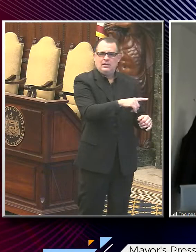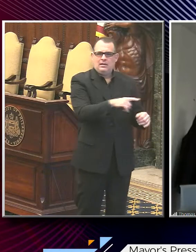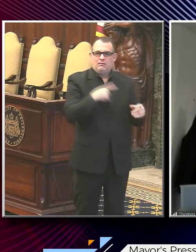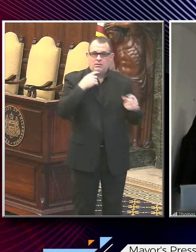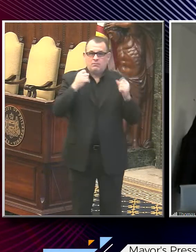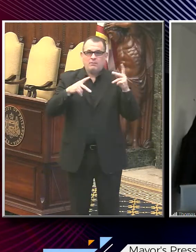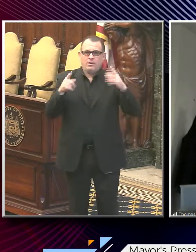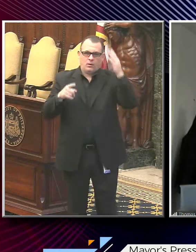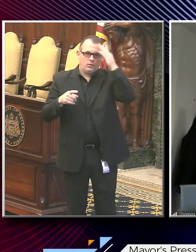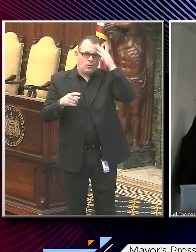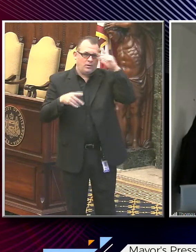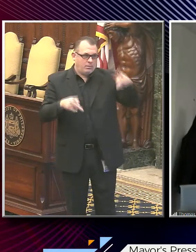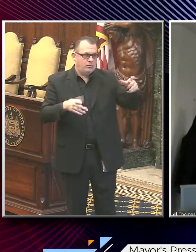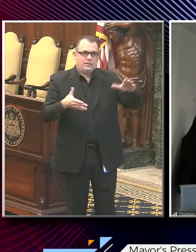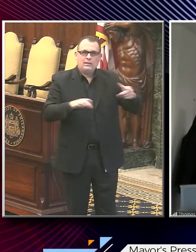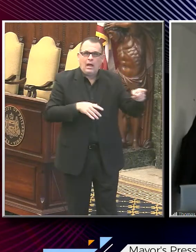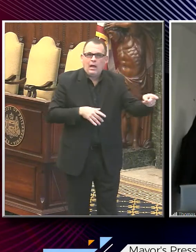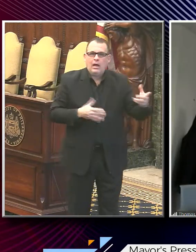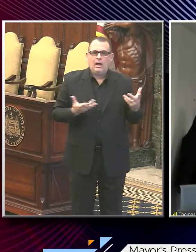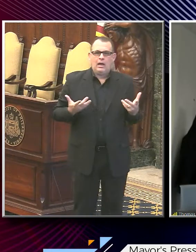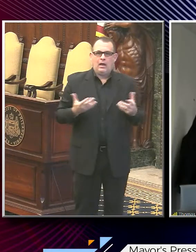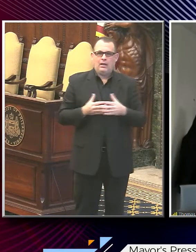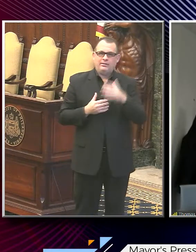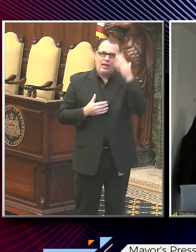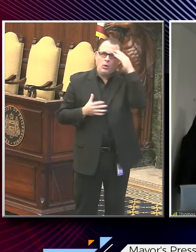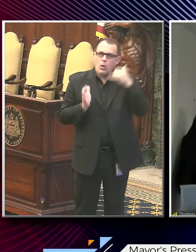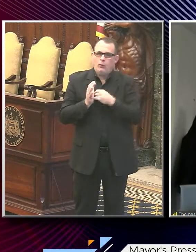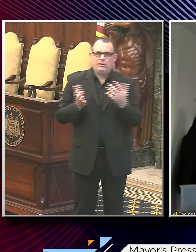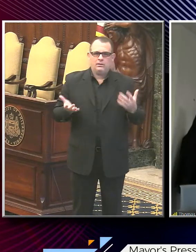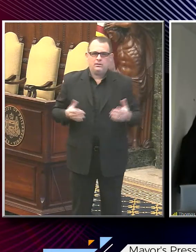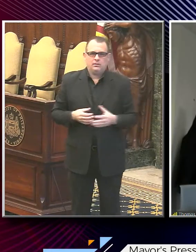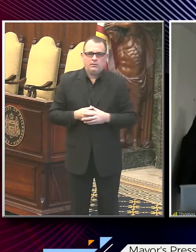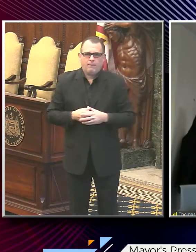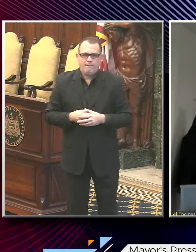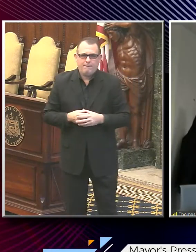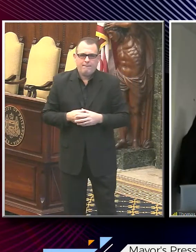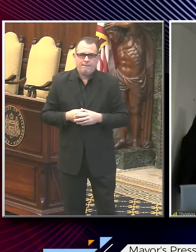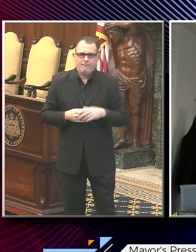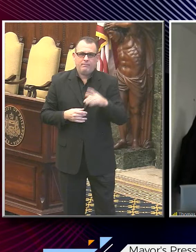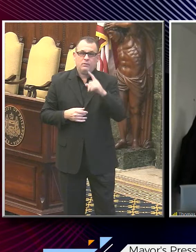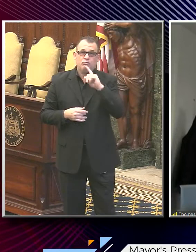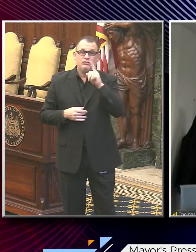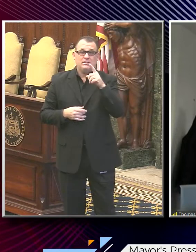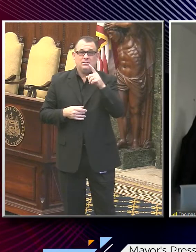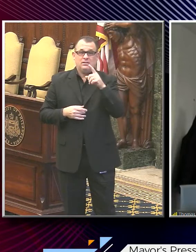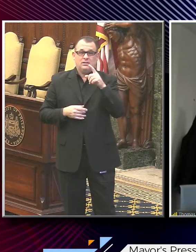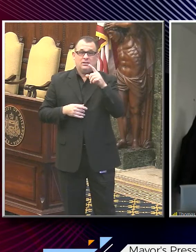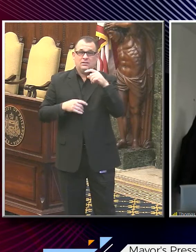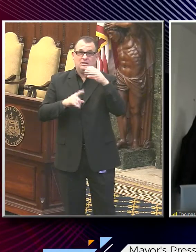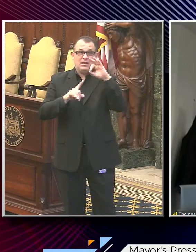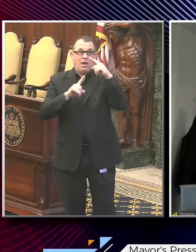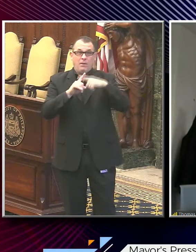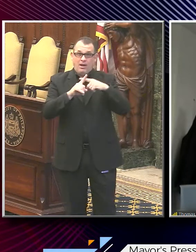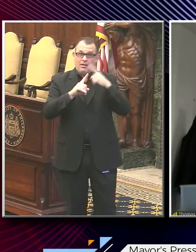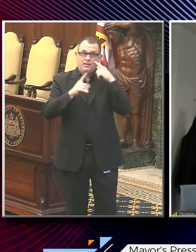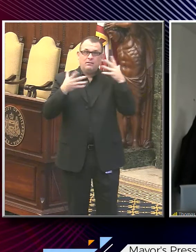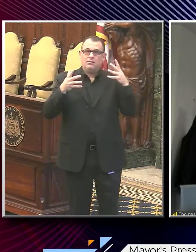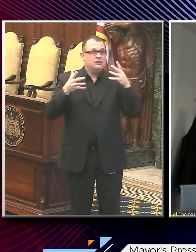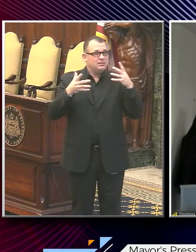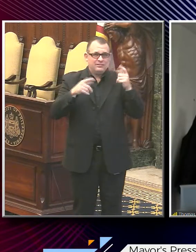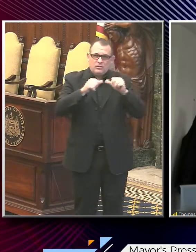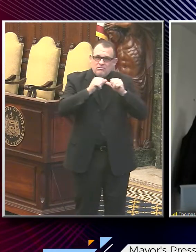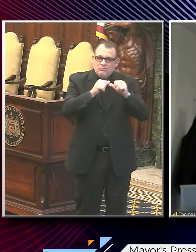even though it's been 9 months, the epidemic is not in the past yet, not at all. Most people in Philadelphia are